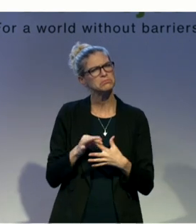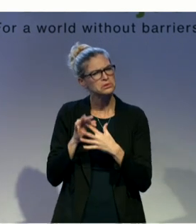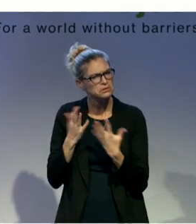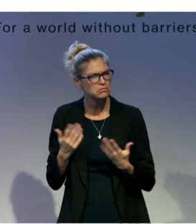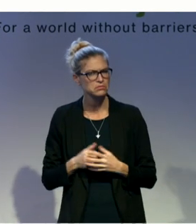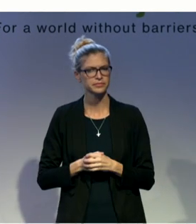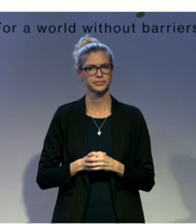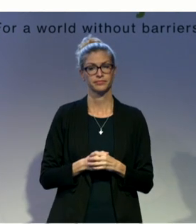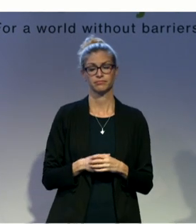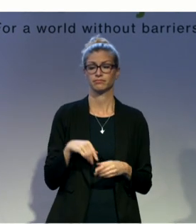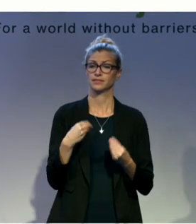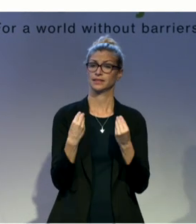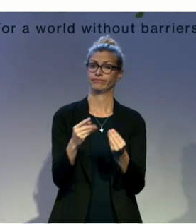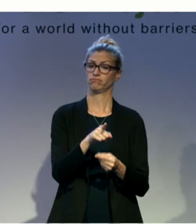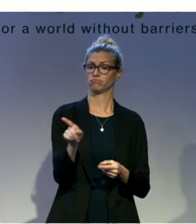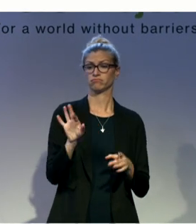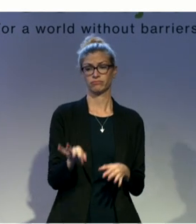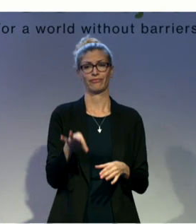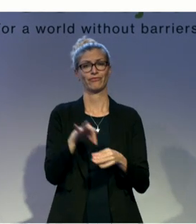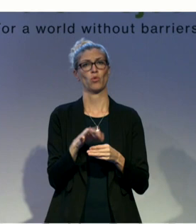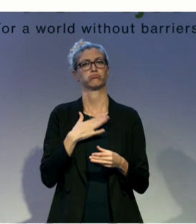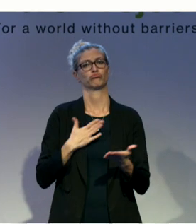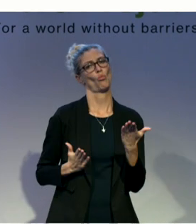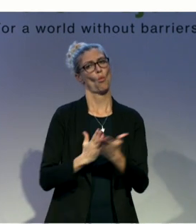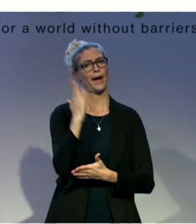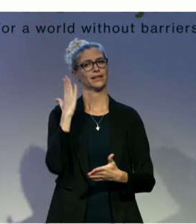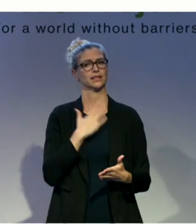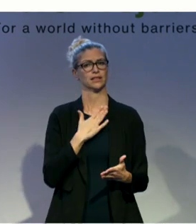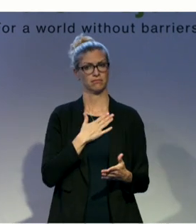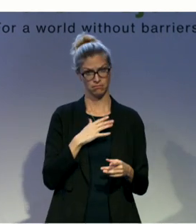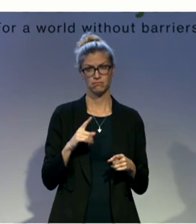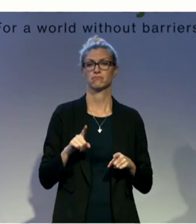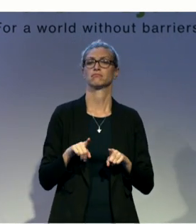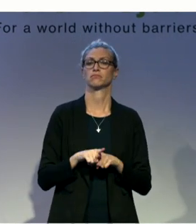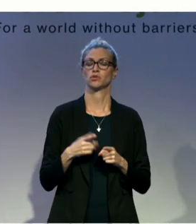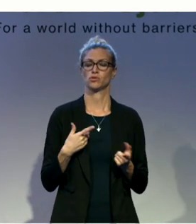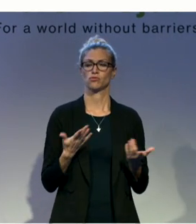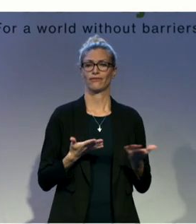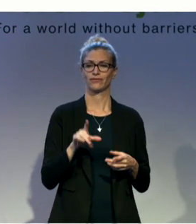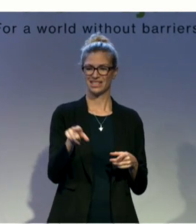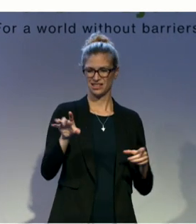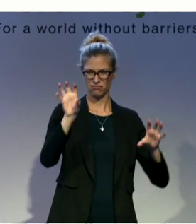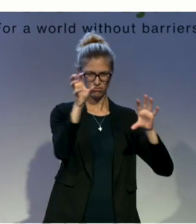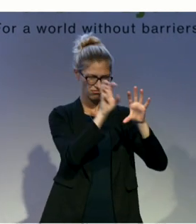SUMERO has become a service provider for support in local communities across the country.